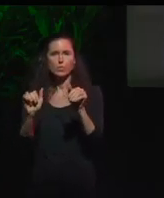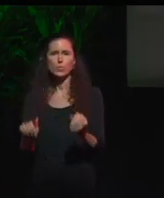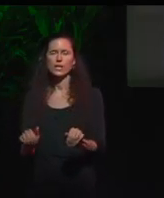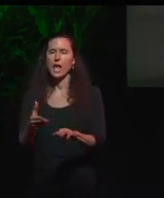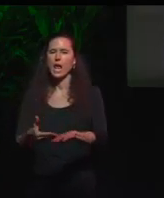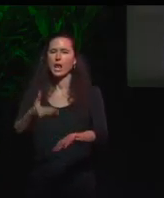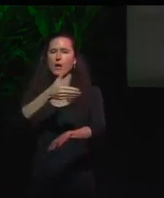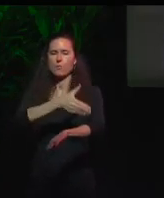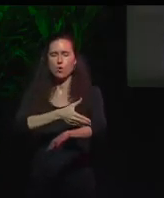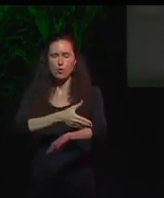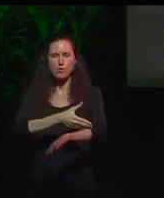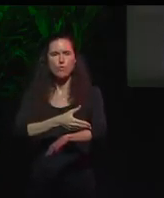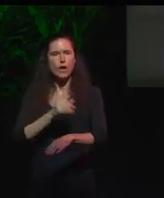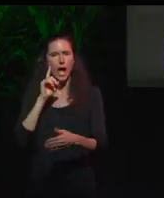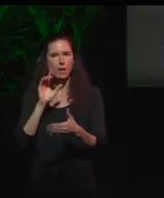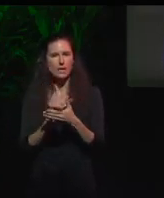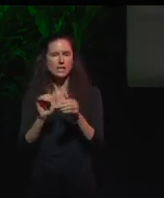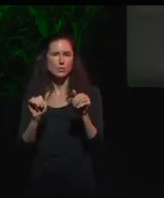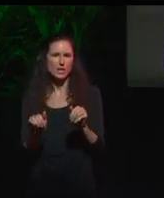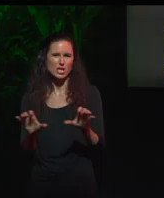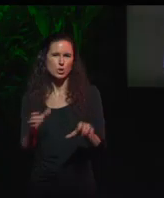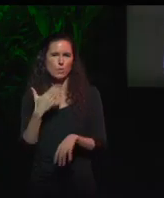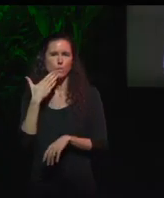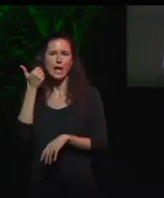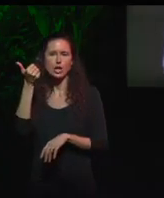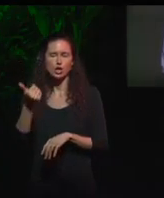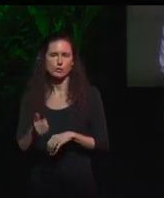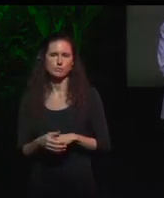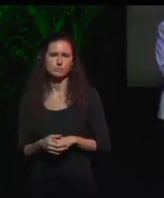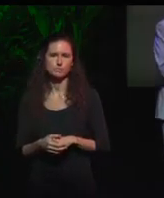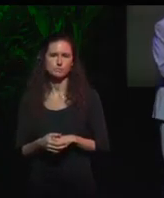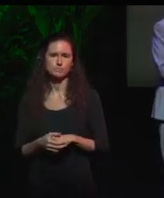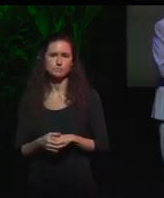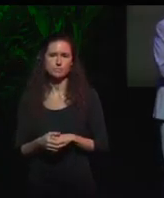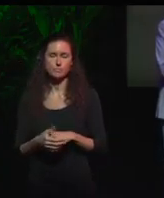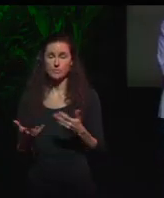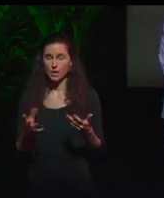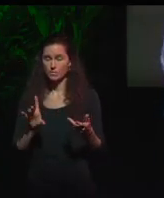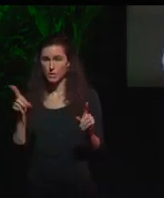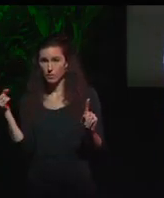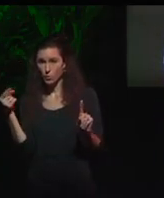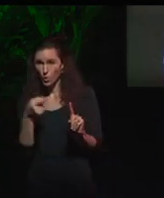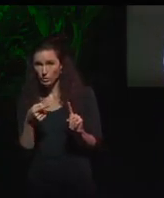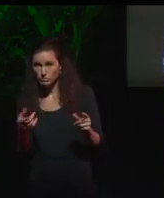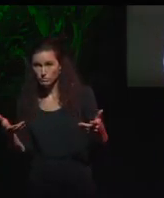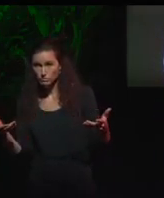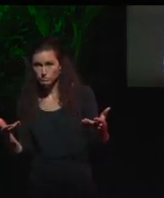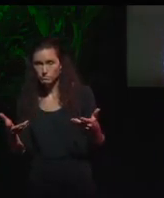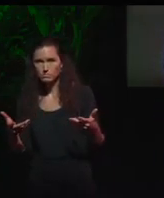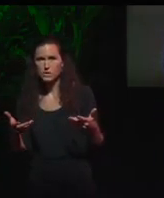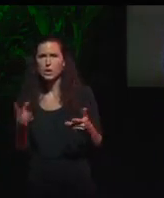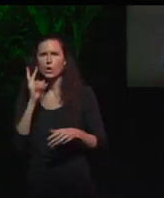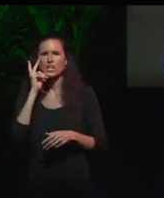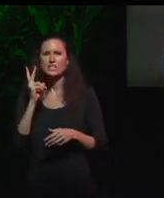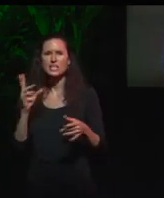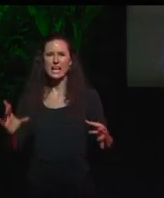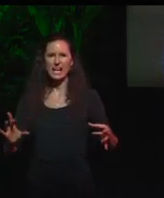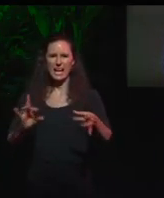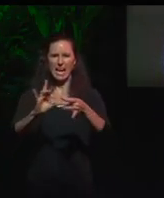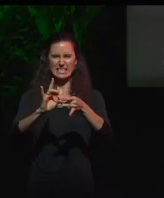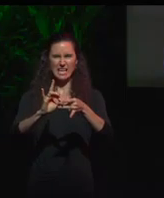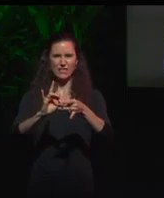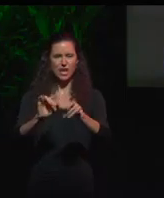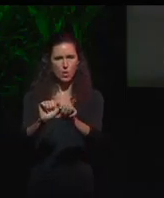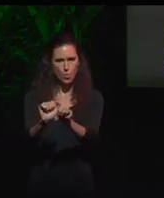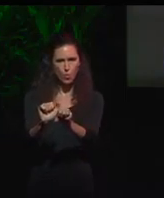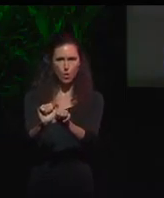and I believe that we can do better. What I'm saying is that when you see connectivity at work is when